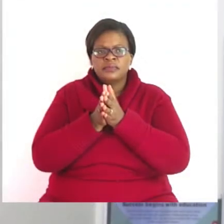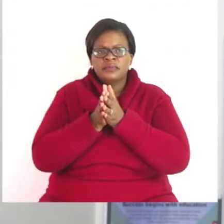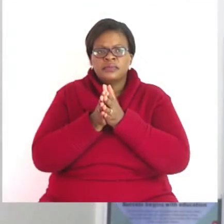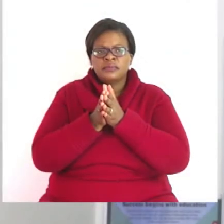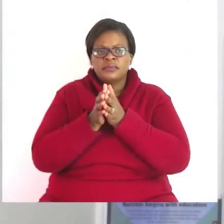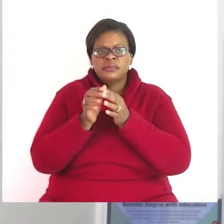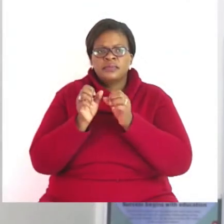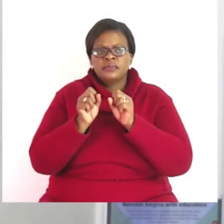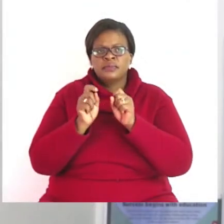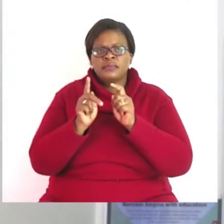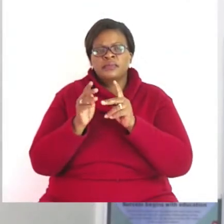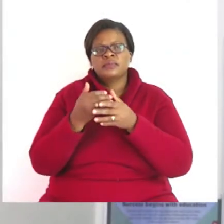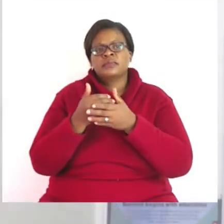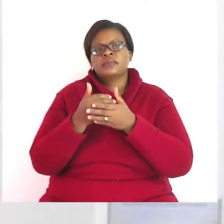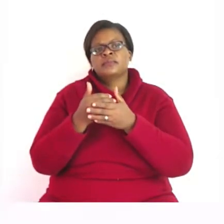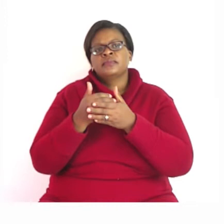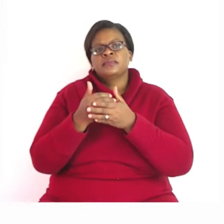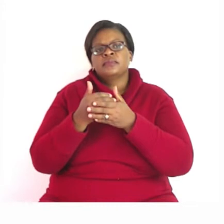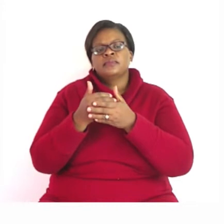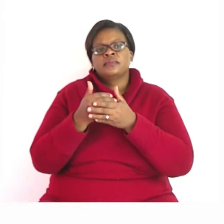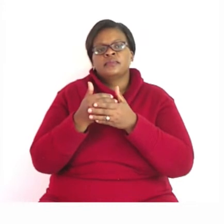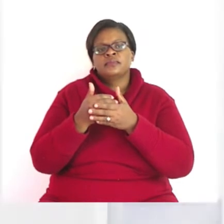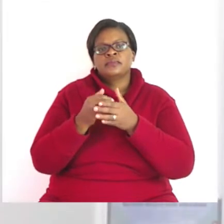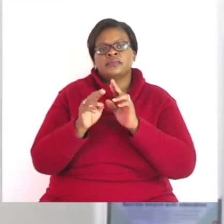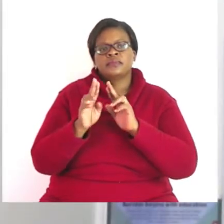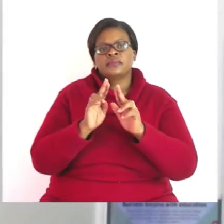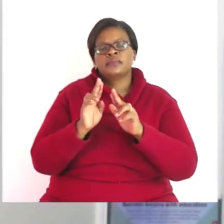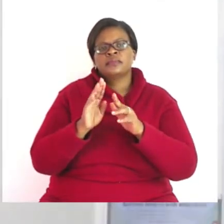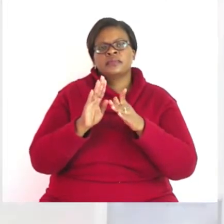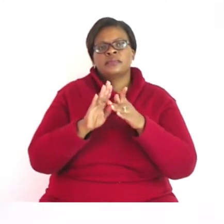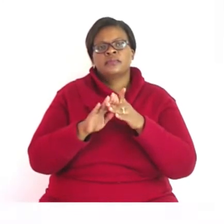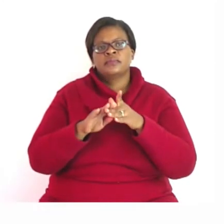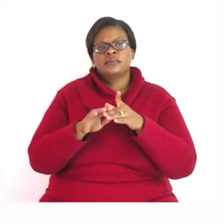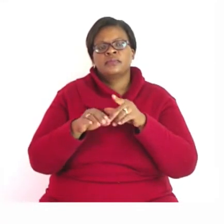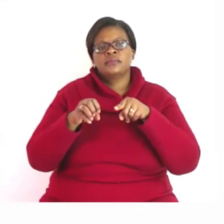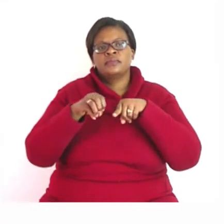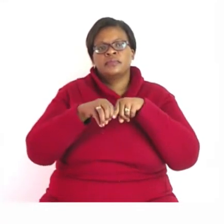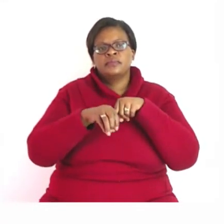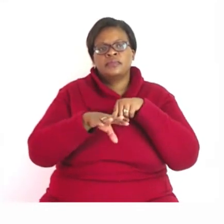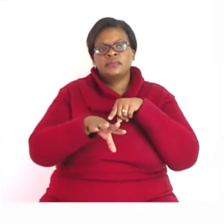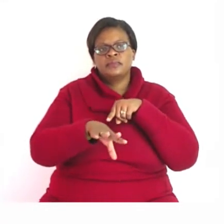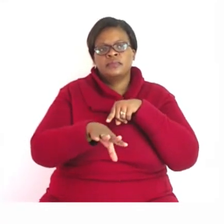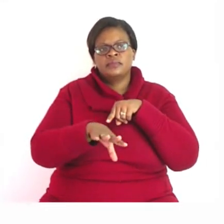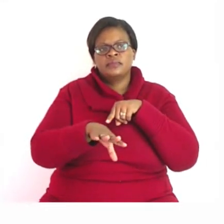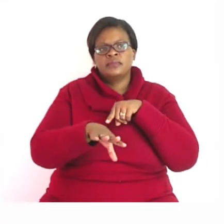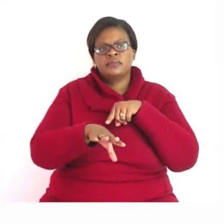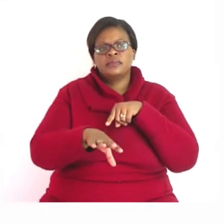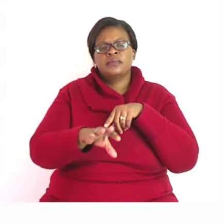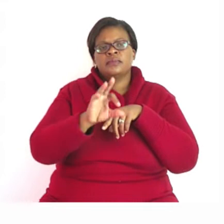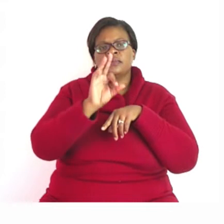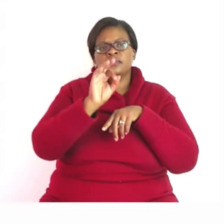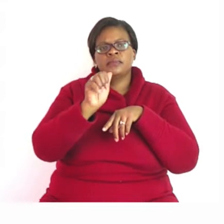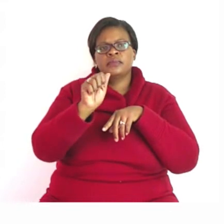The factor 3, we need to make a correction there at 12. It's supposed